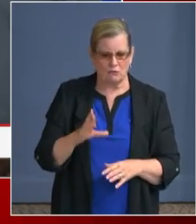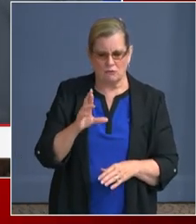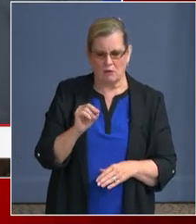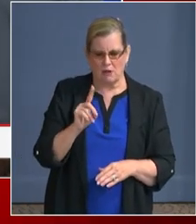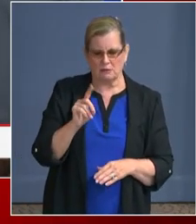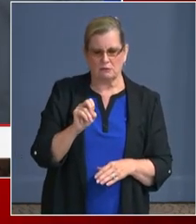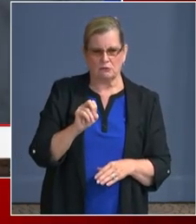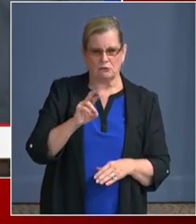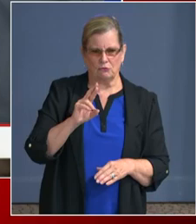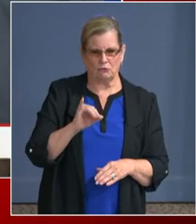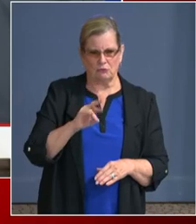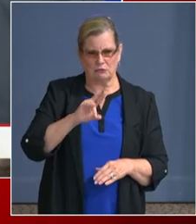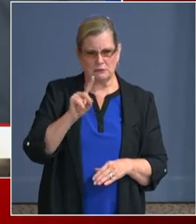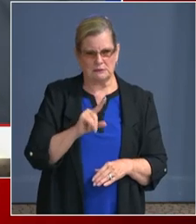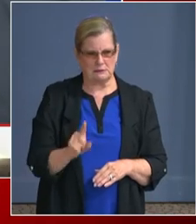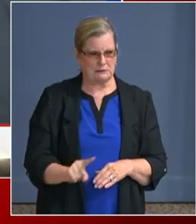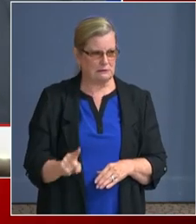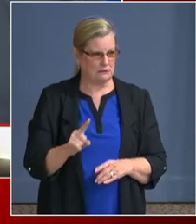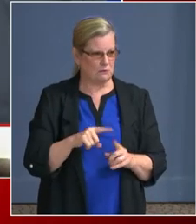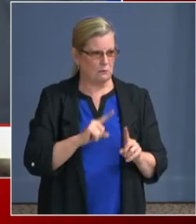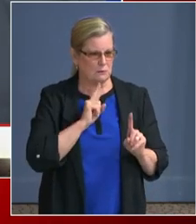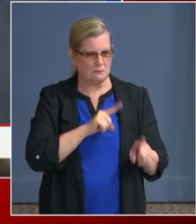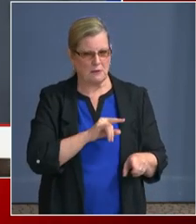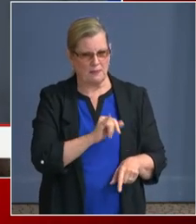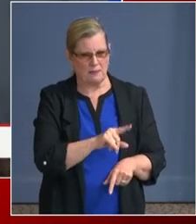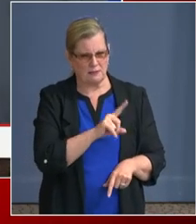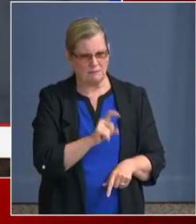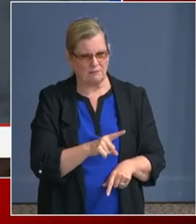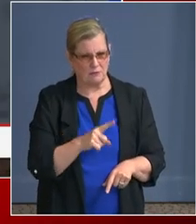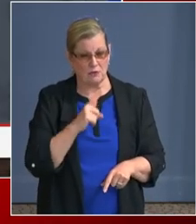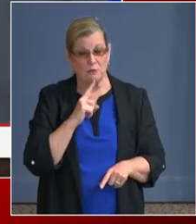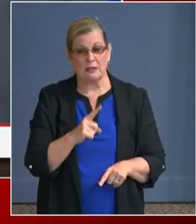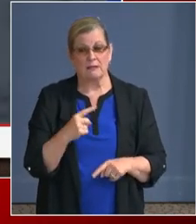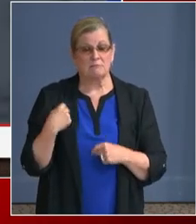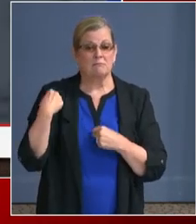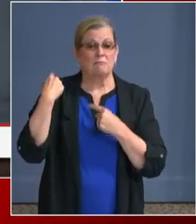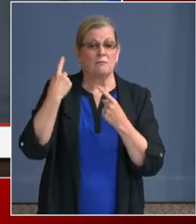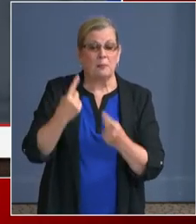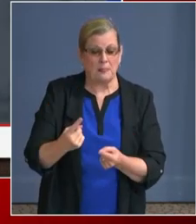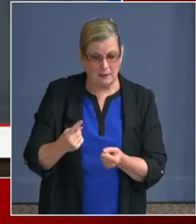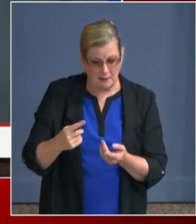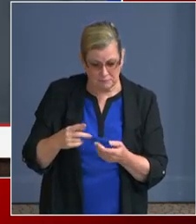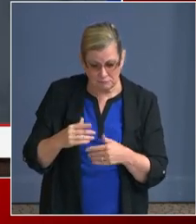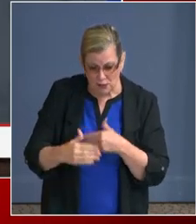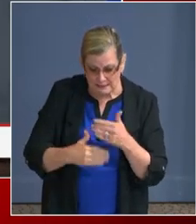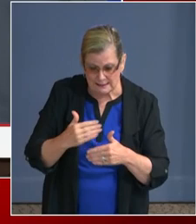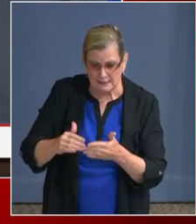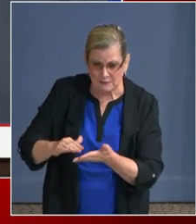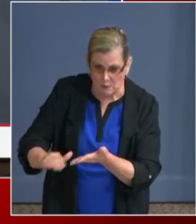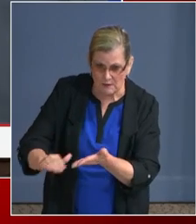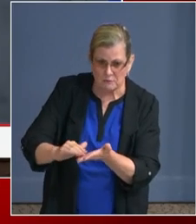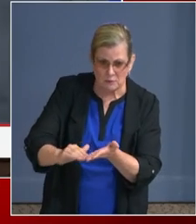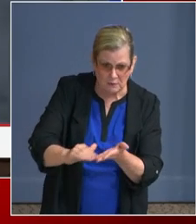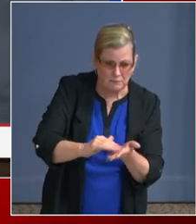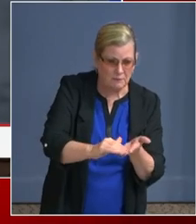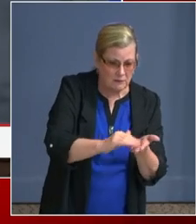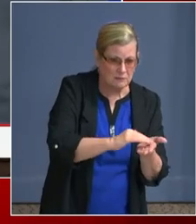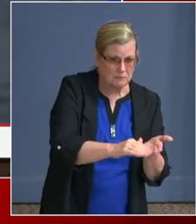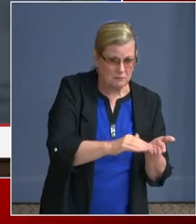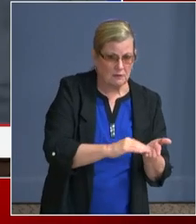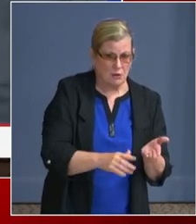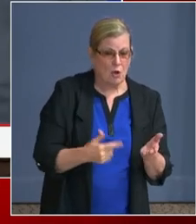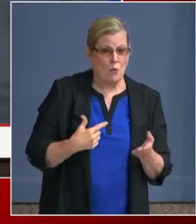this. And there has been a process for waivers throughout our pandemic response since we closed